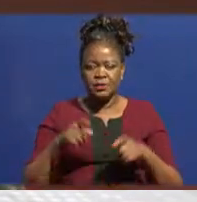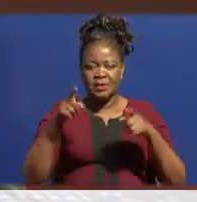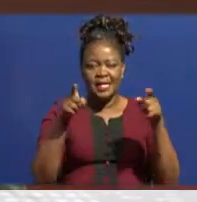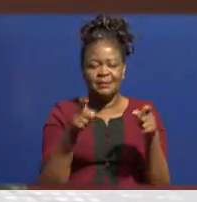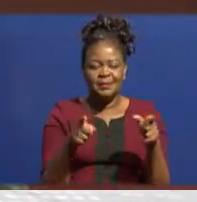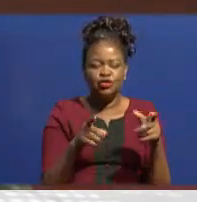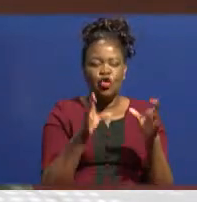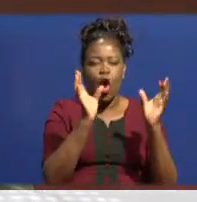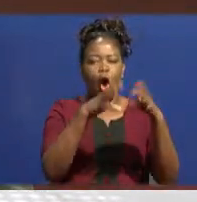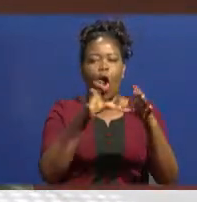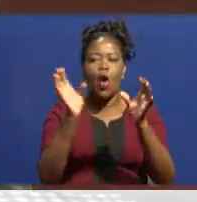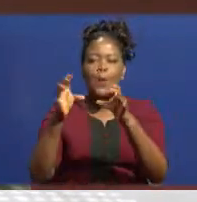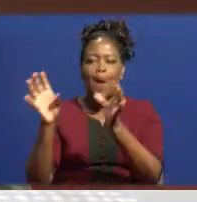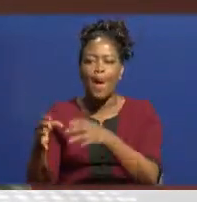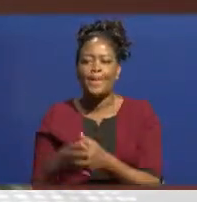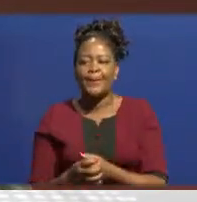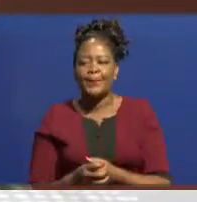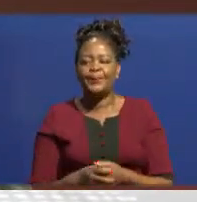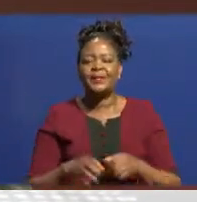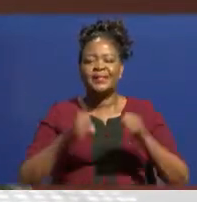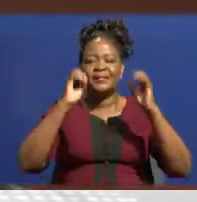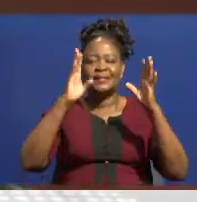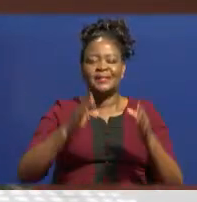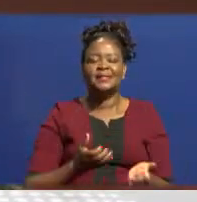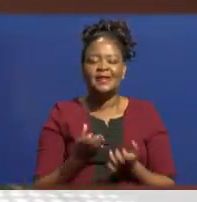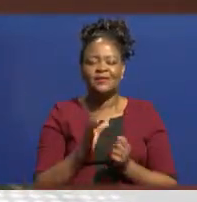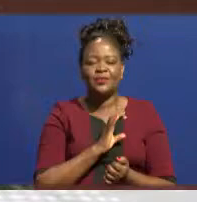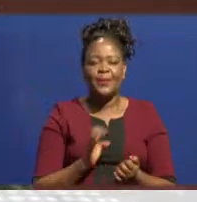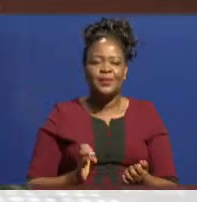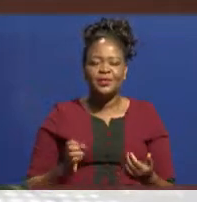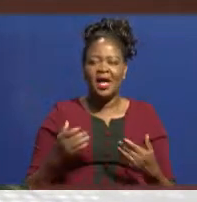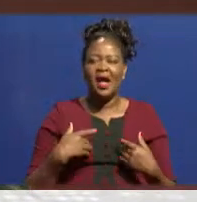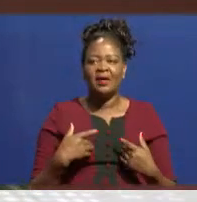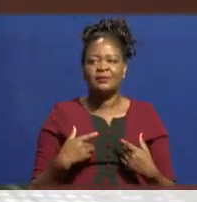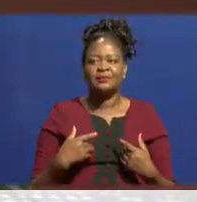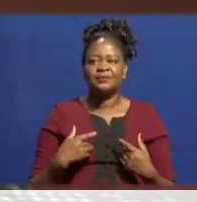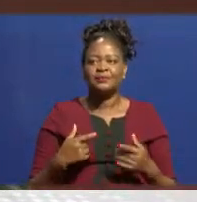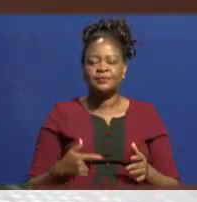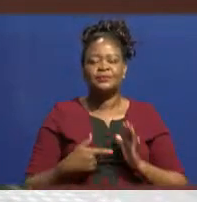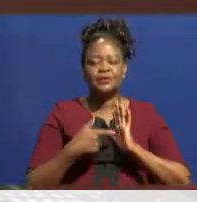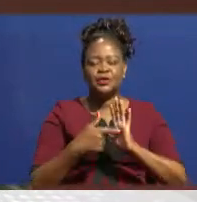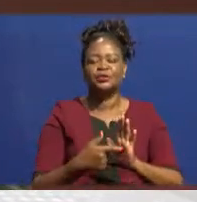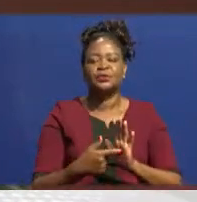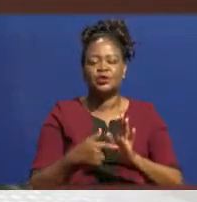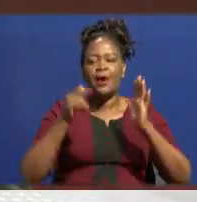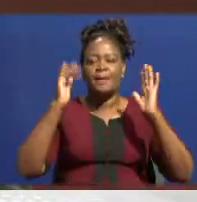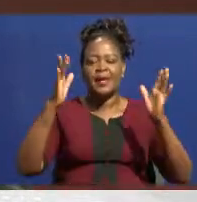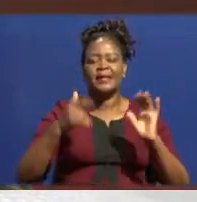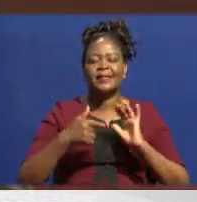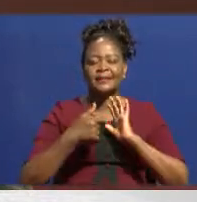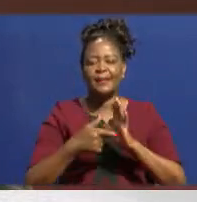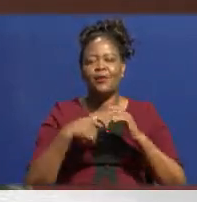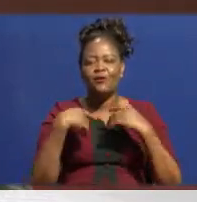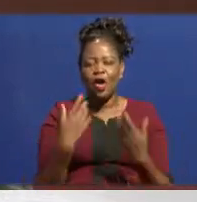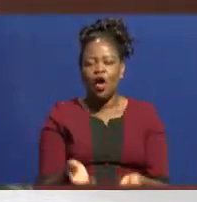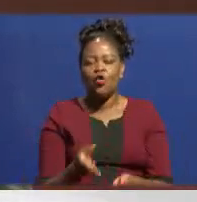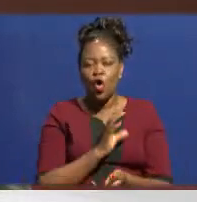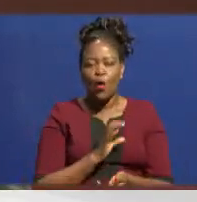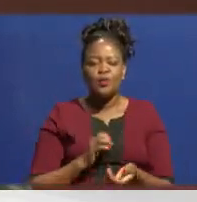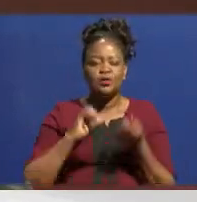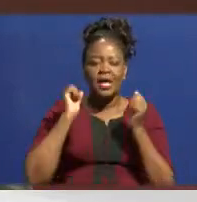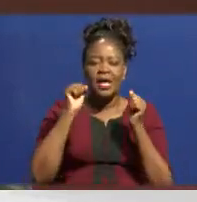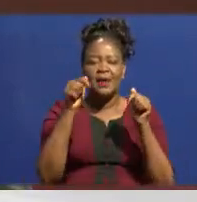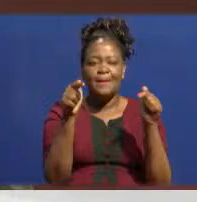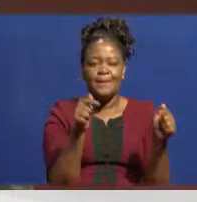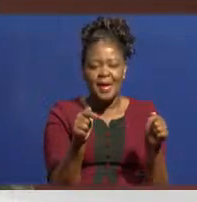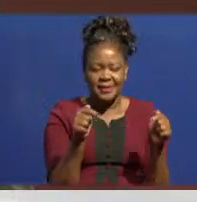administrative units. Our Teacher Service Commission has shown a very great example of how commissions can